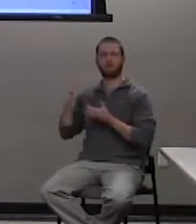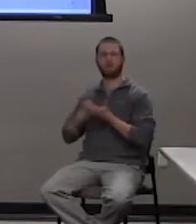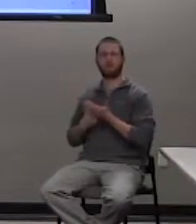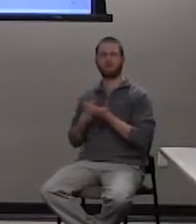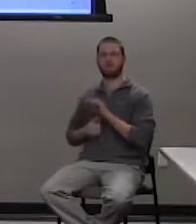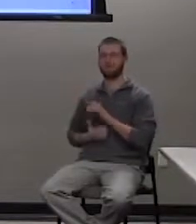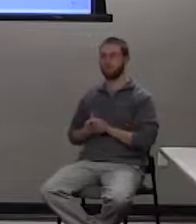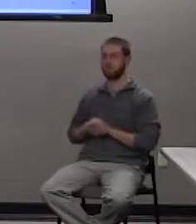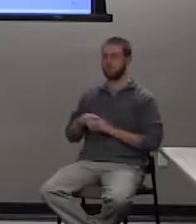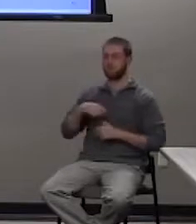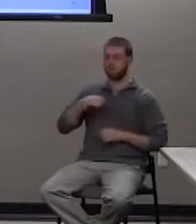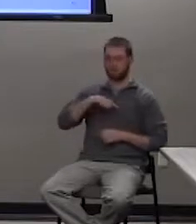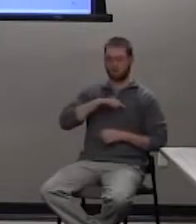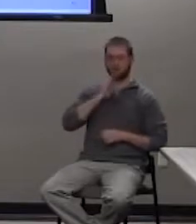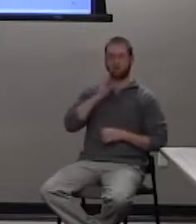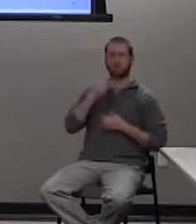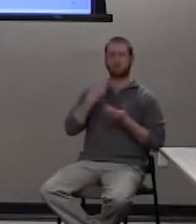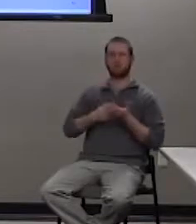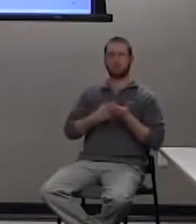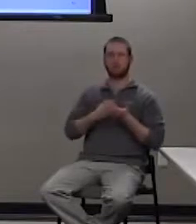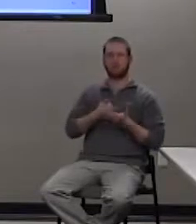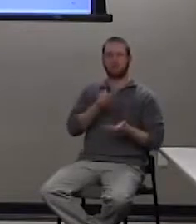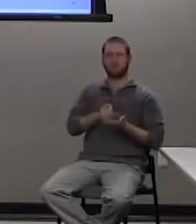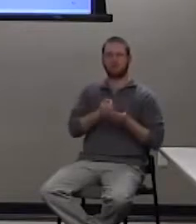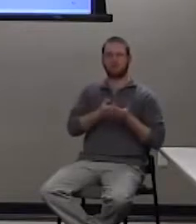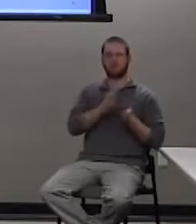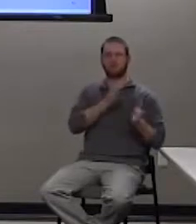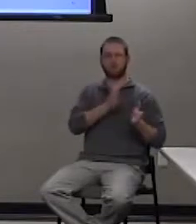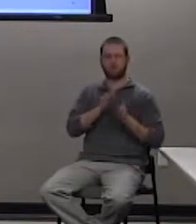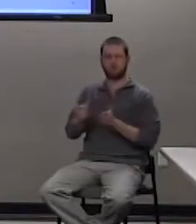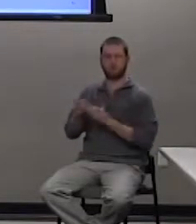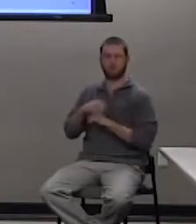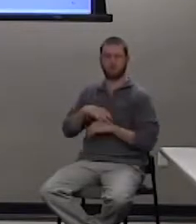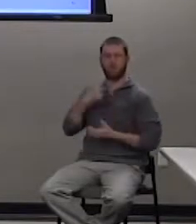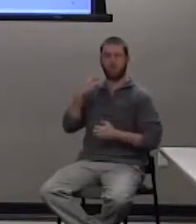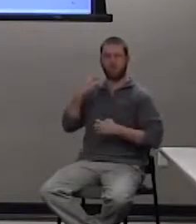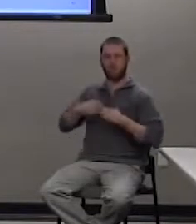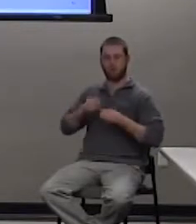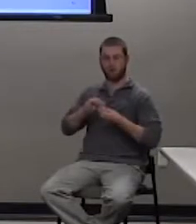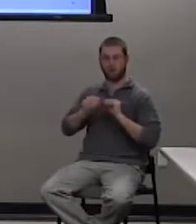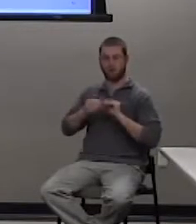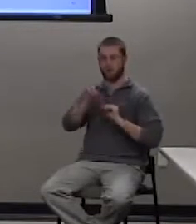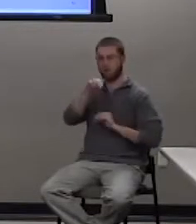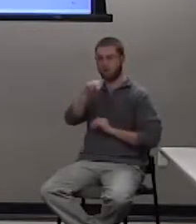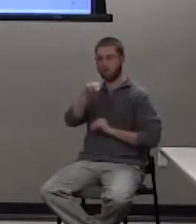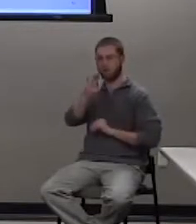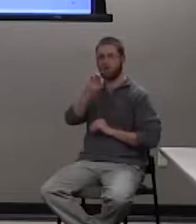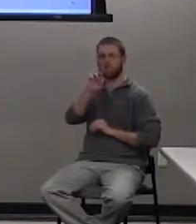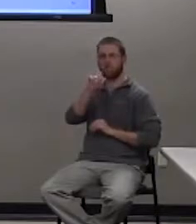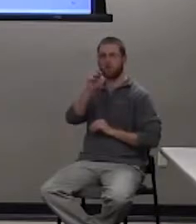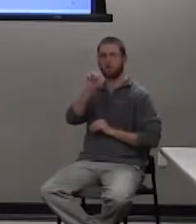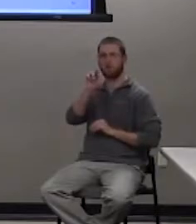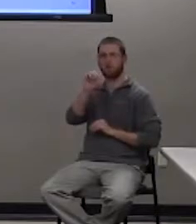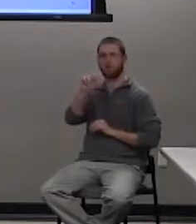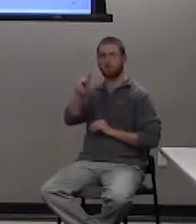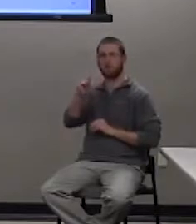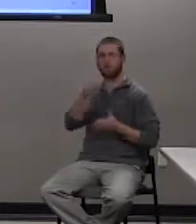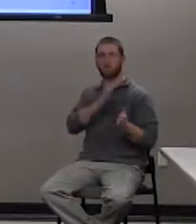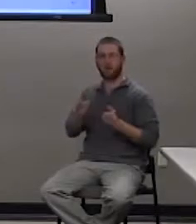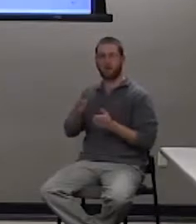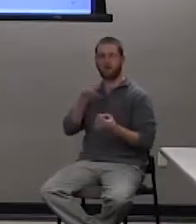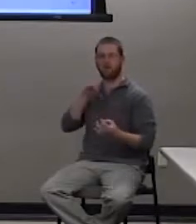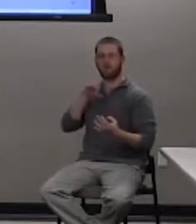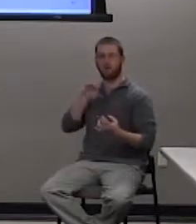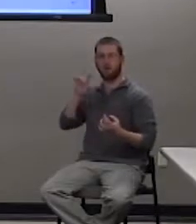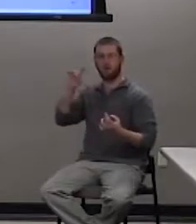We will be talking about funding strategies, yes. We're not going to have a hard number next time because it's a framework plan. Right. I want your feedback on it first before I